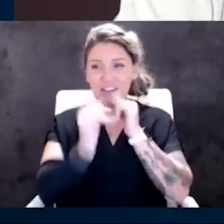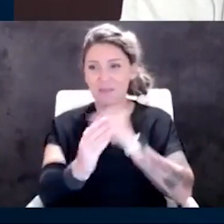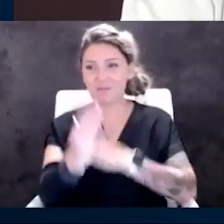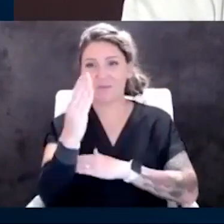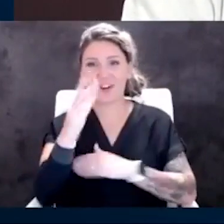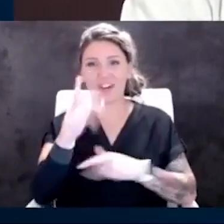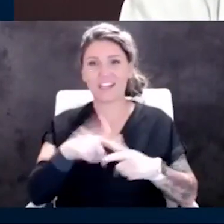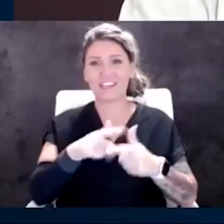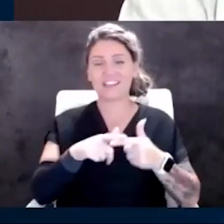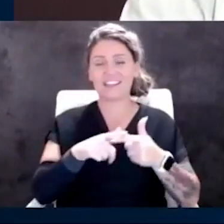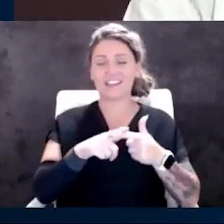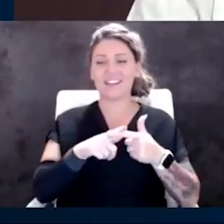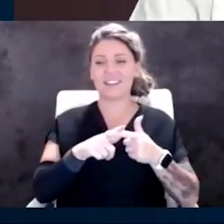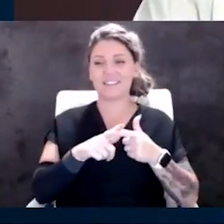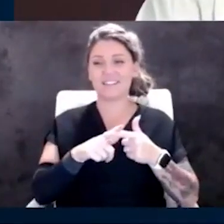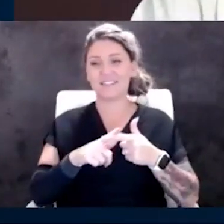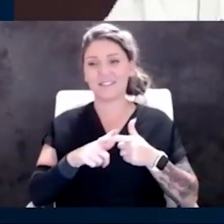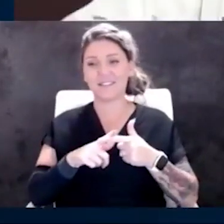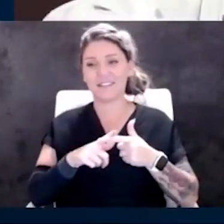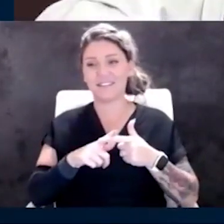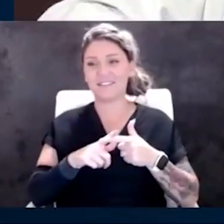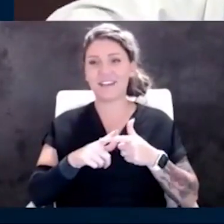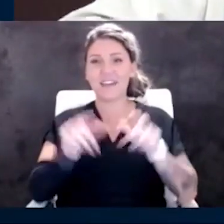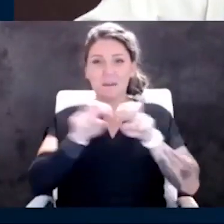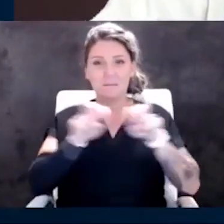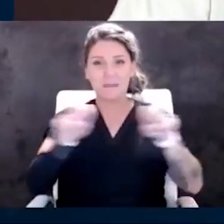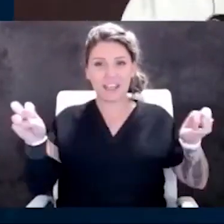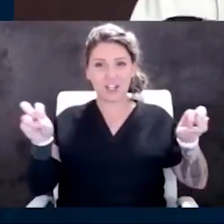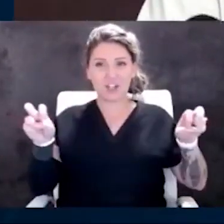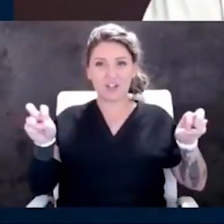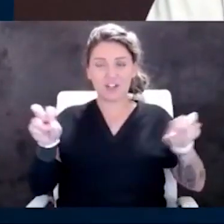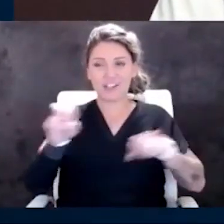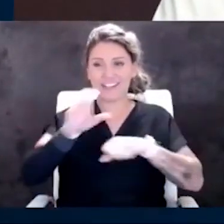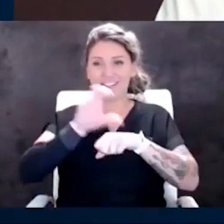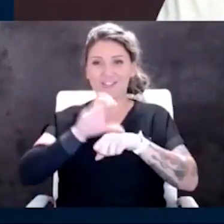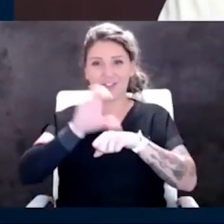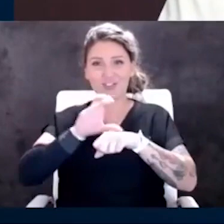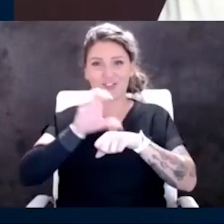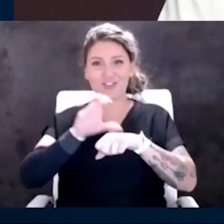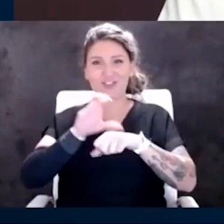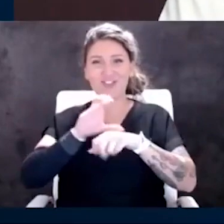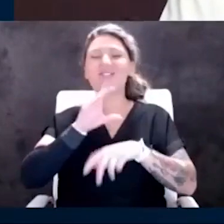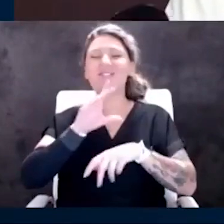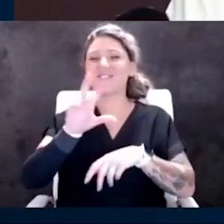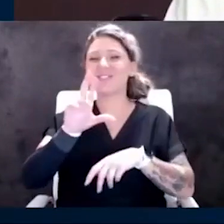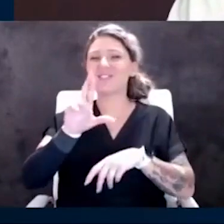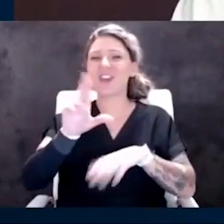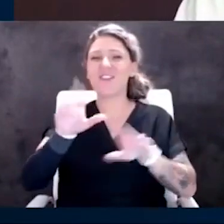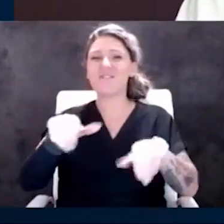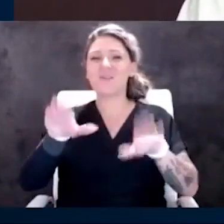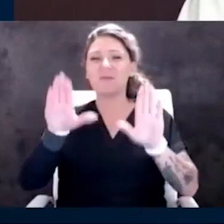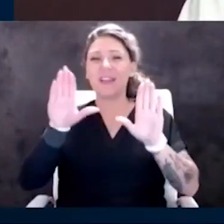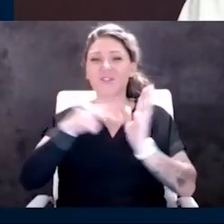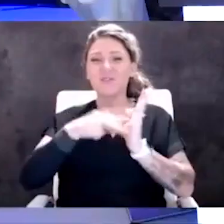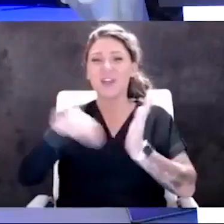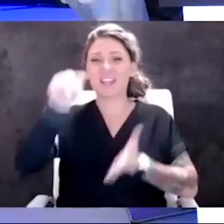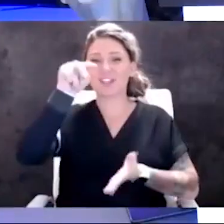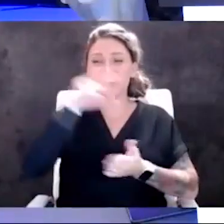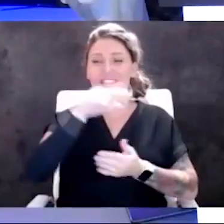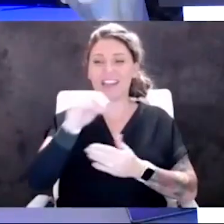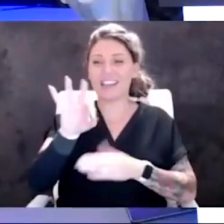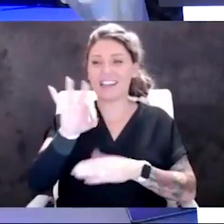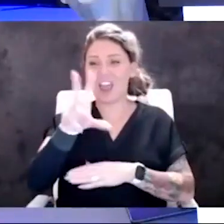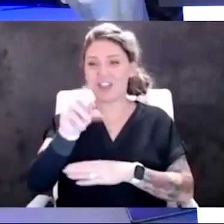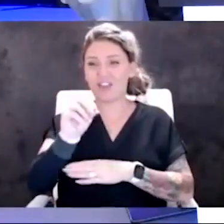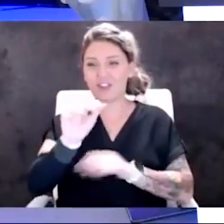a panel at the Church of the Resurrection. So I didn't get home till like 9:30 at night. When I got home for my